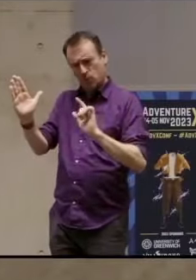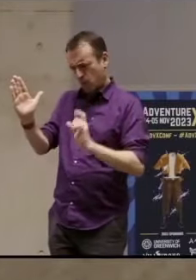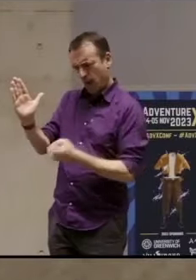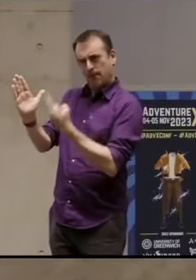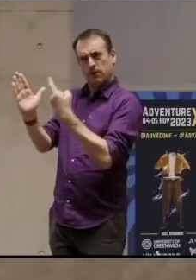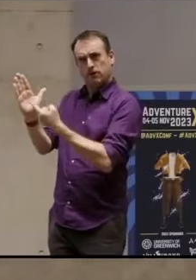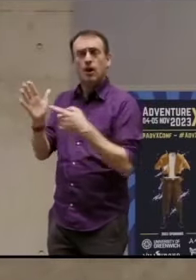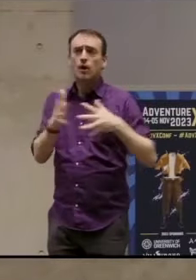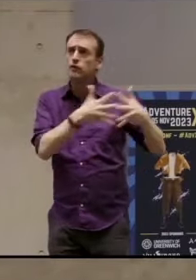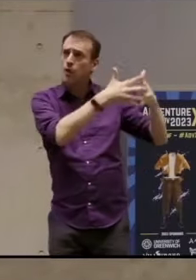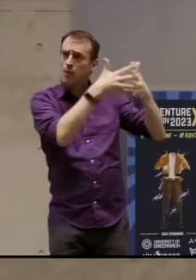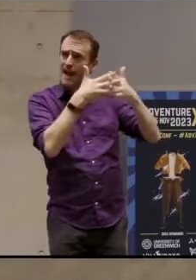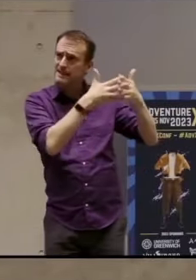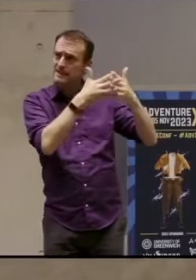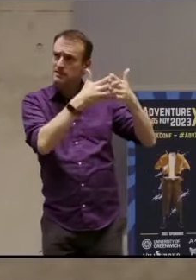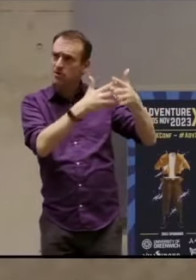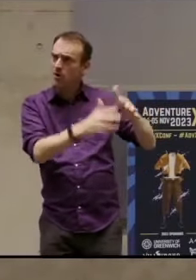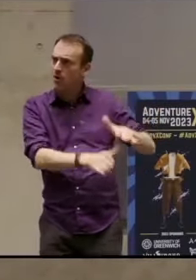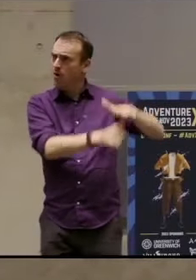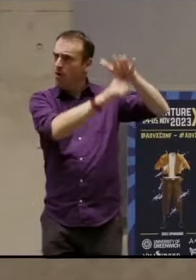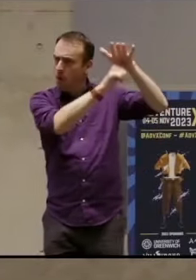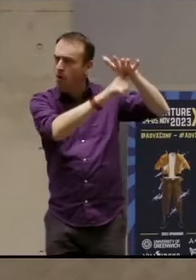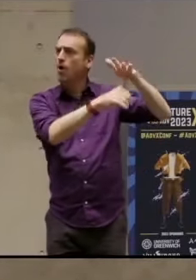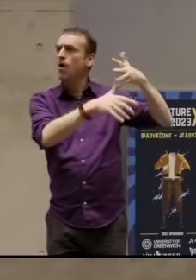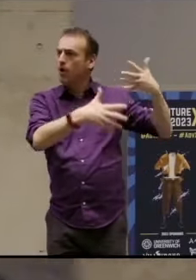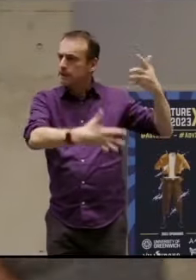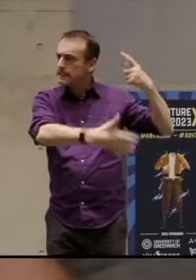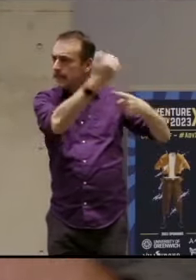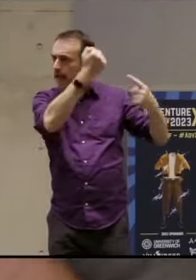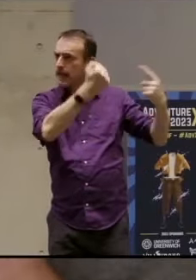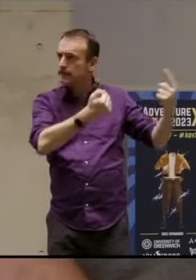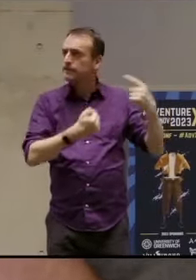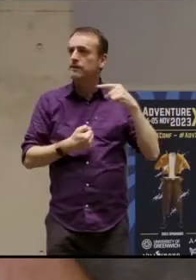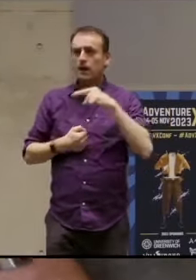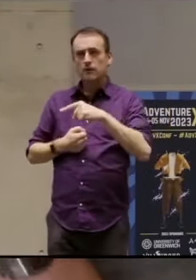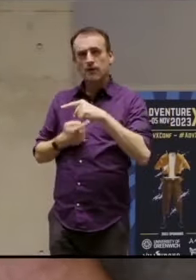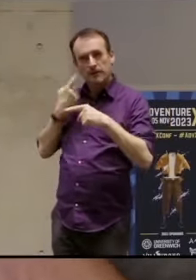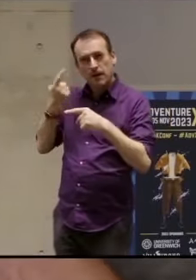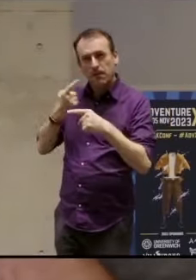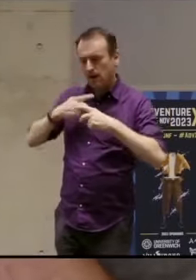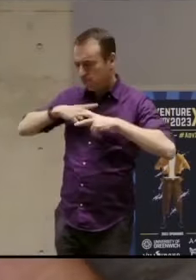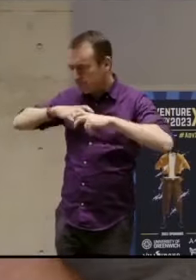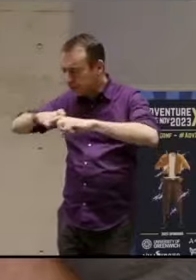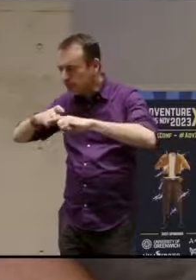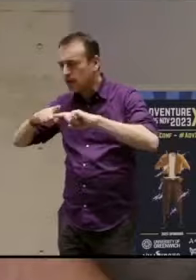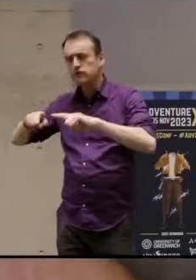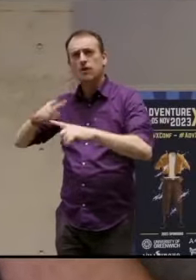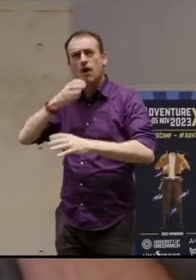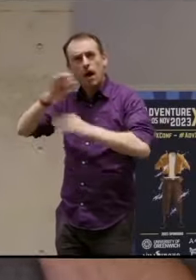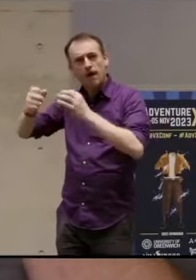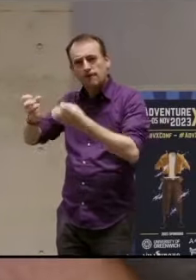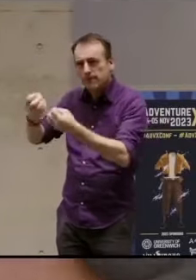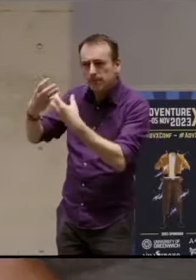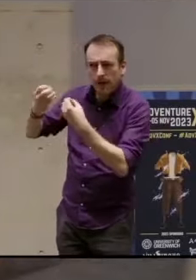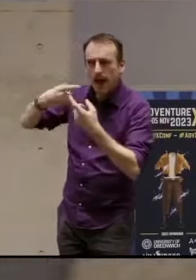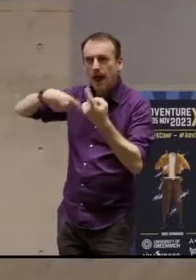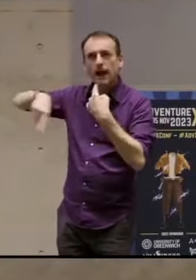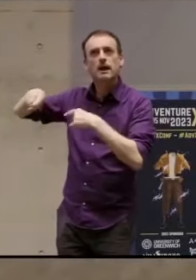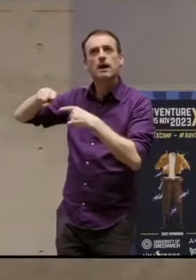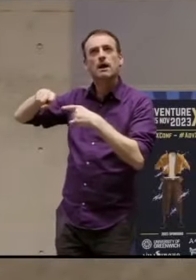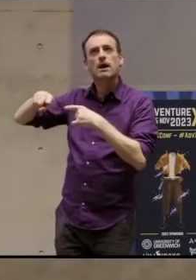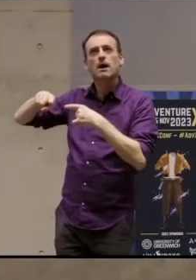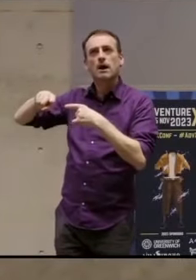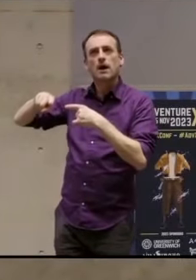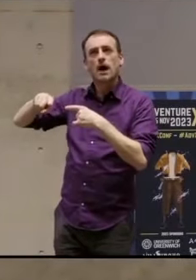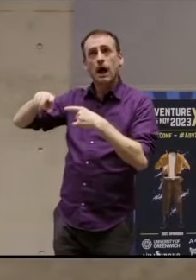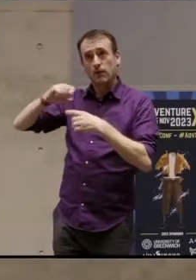hill. Most certainly, this is an ongoing research, and we'd love to hear your feedback and recommendations when this is over, because